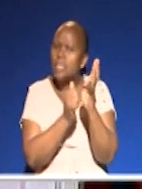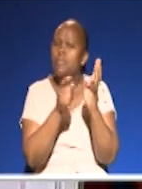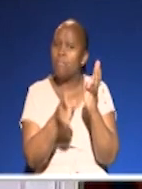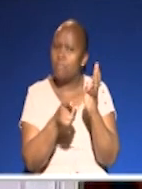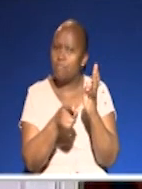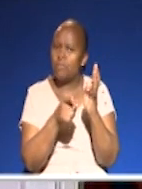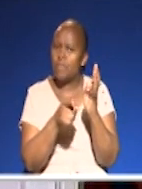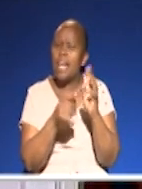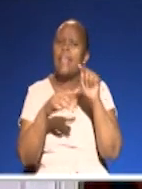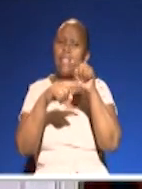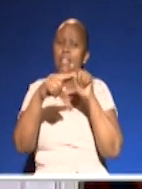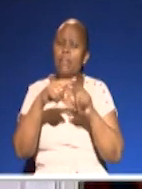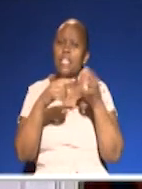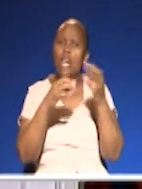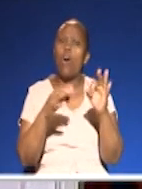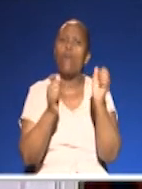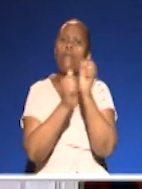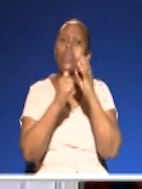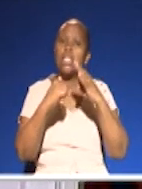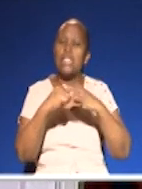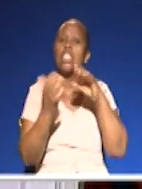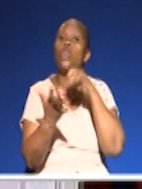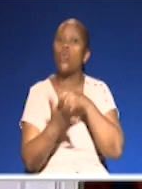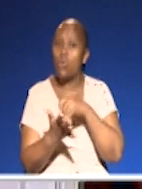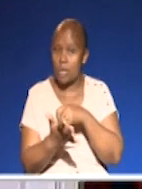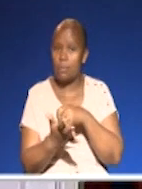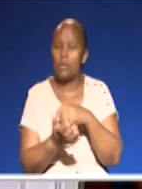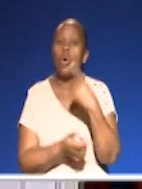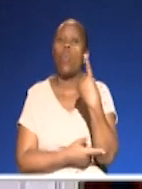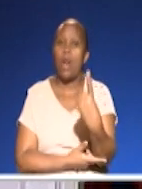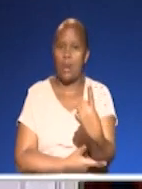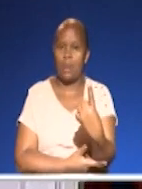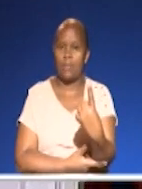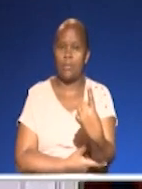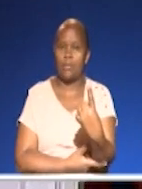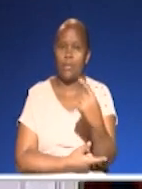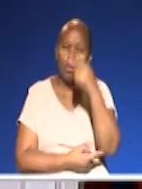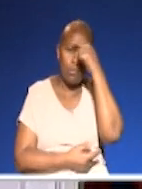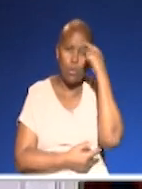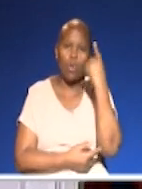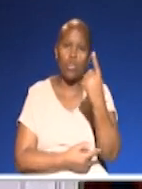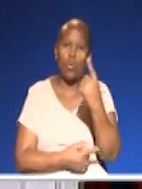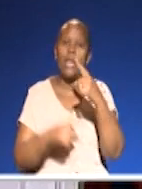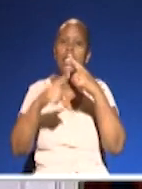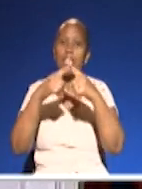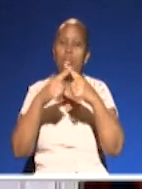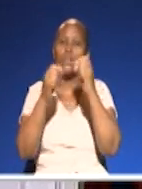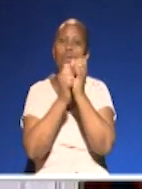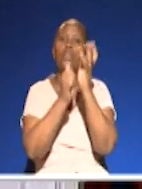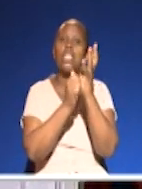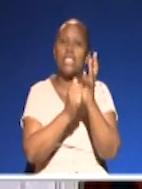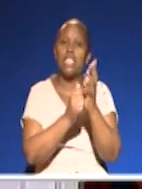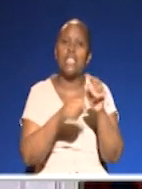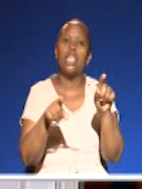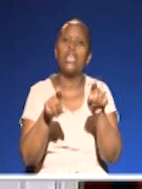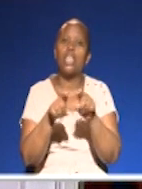the divisors of 14 include 1, because 1 times 14 will give us